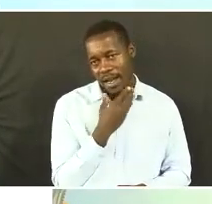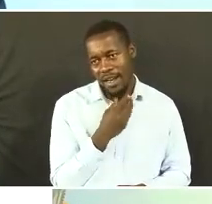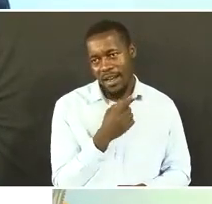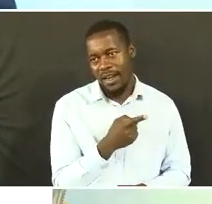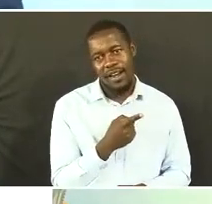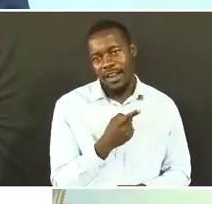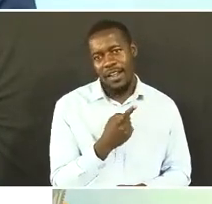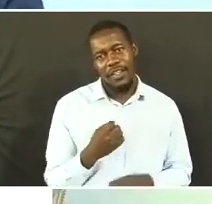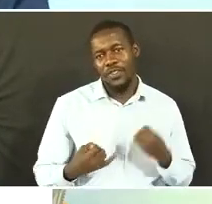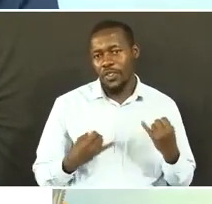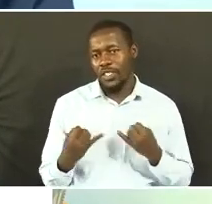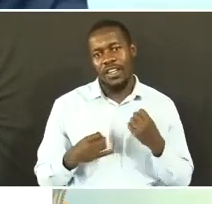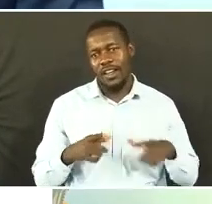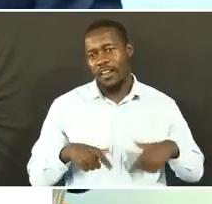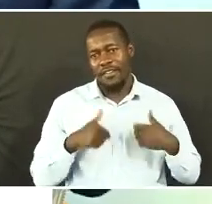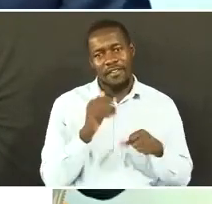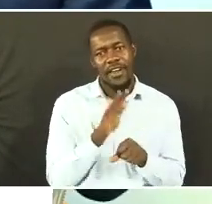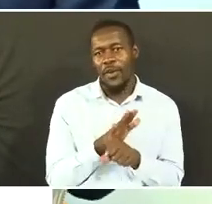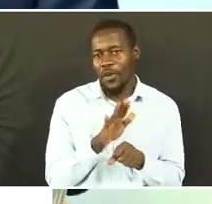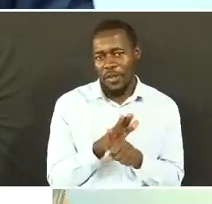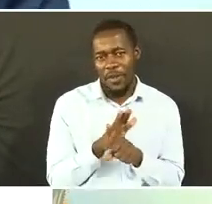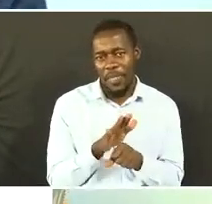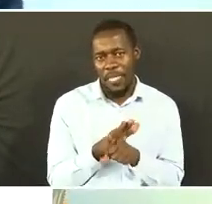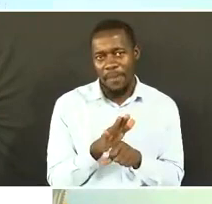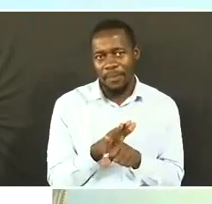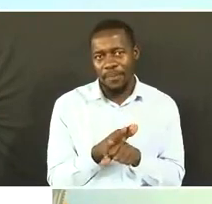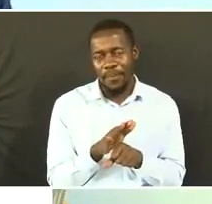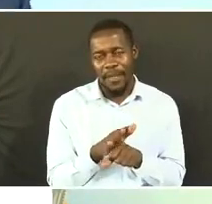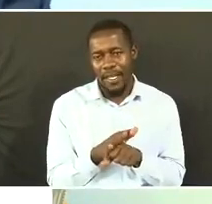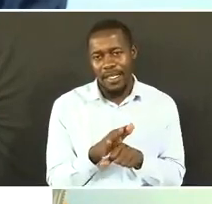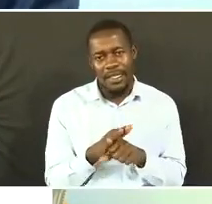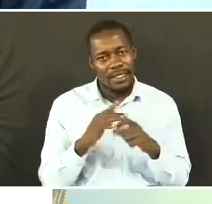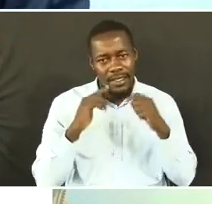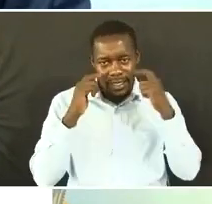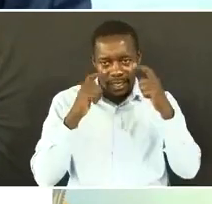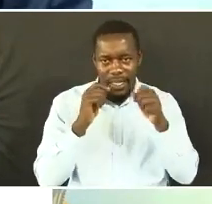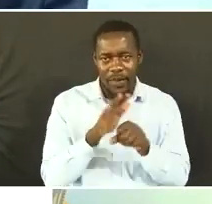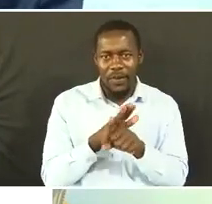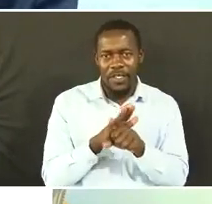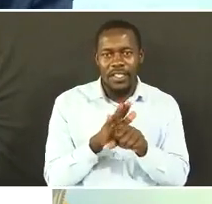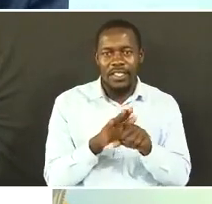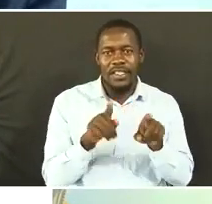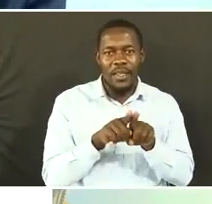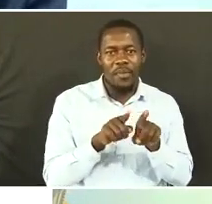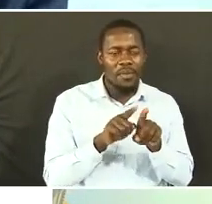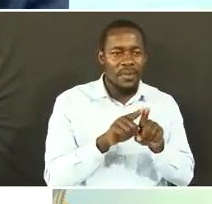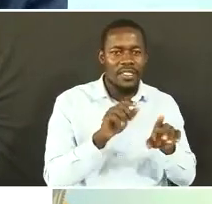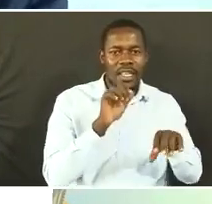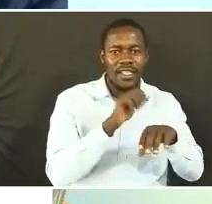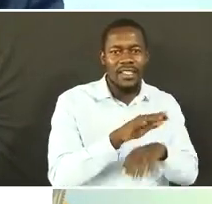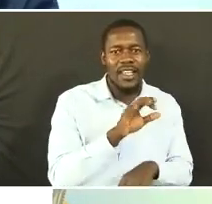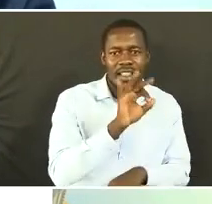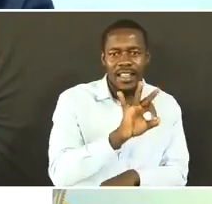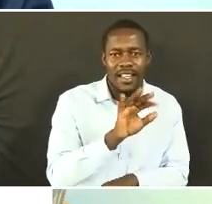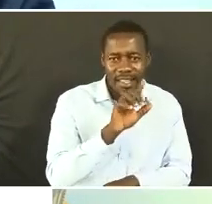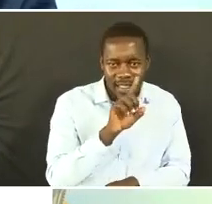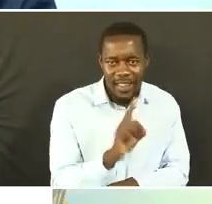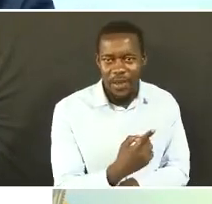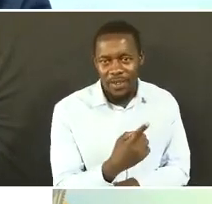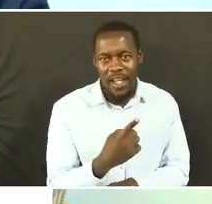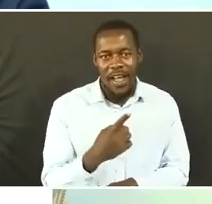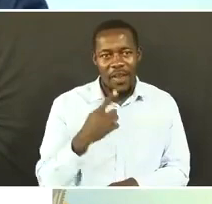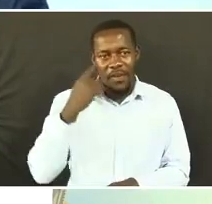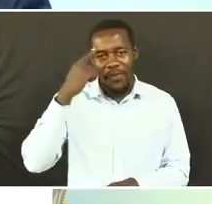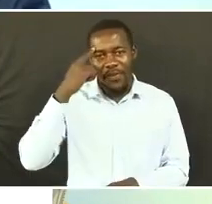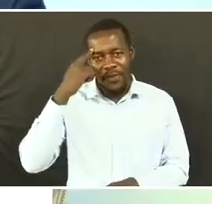He went above, way above the state prescribed ceiling of 3,000 shillings for salon and hair. It was party